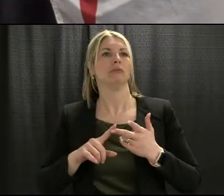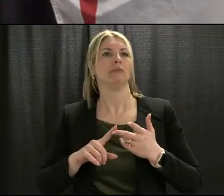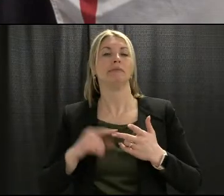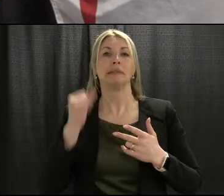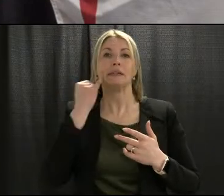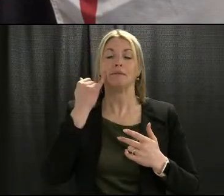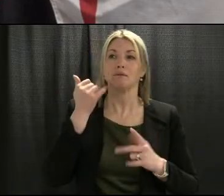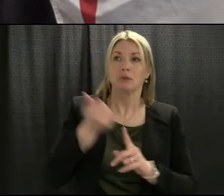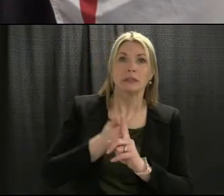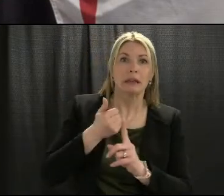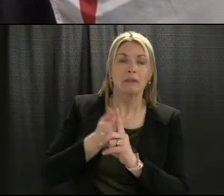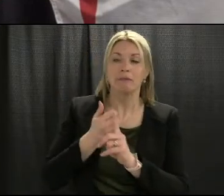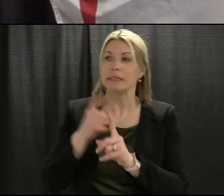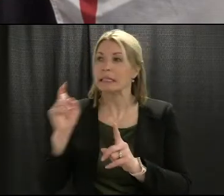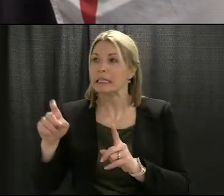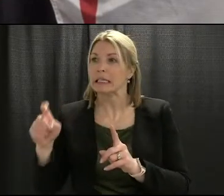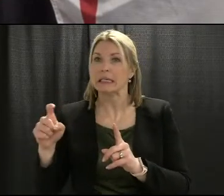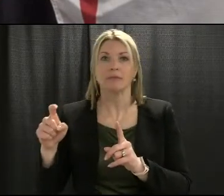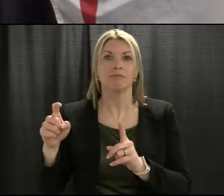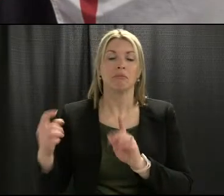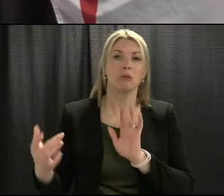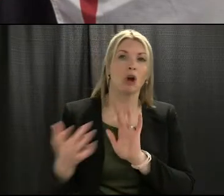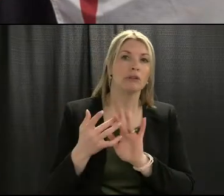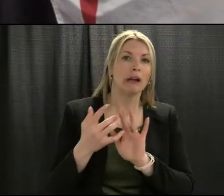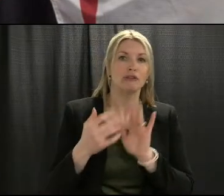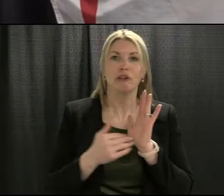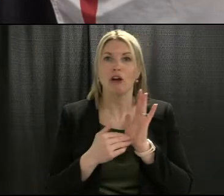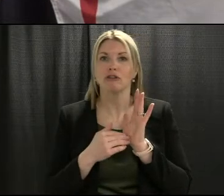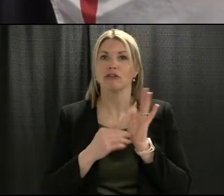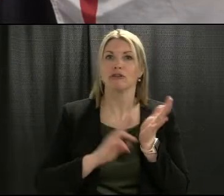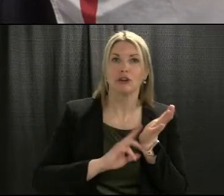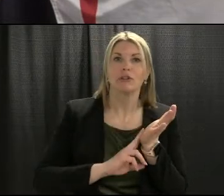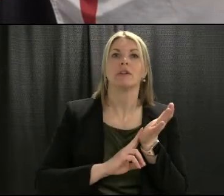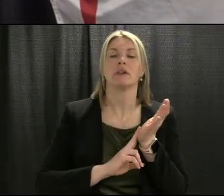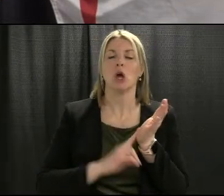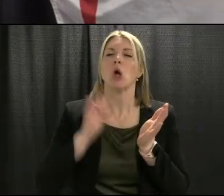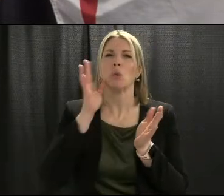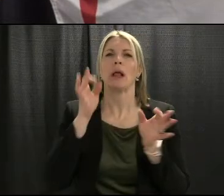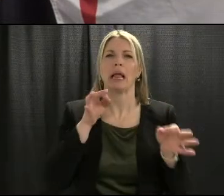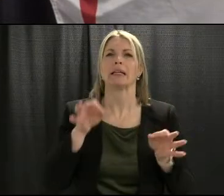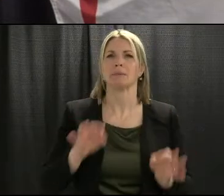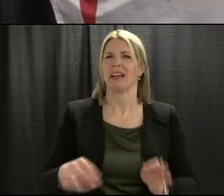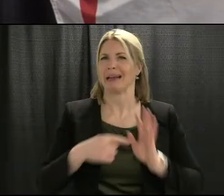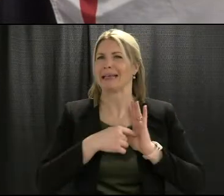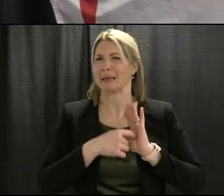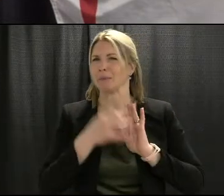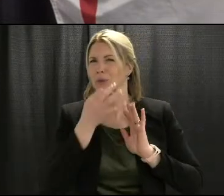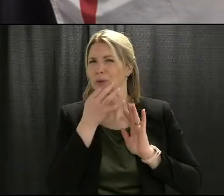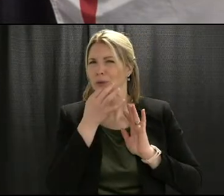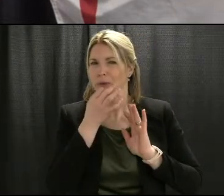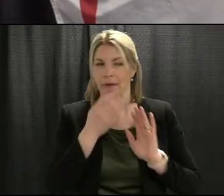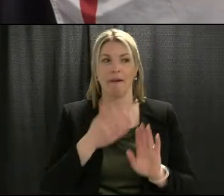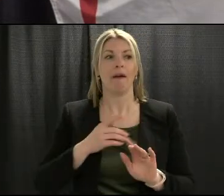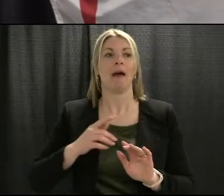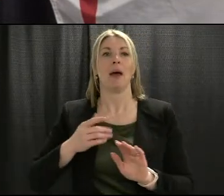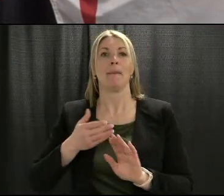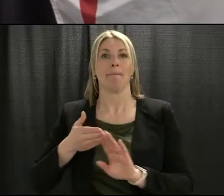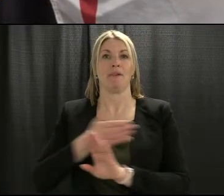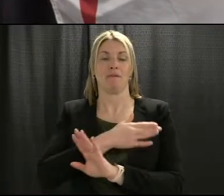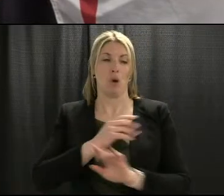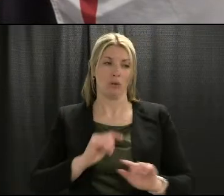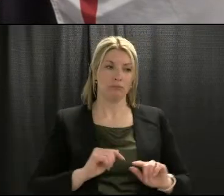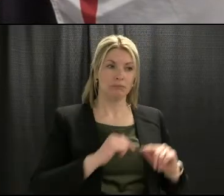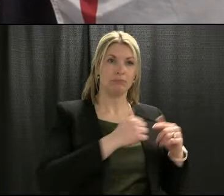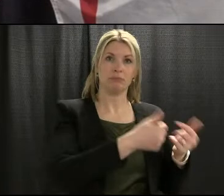be assigned to the teams. Before I pass it over to Gillian and Dr. Parfrey, I want